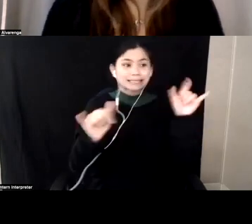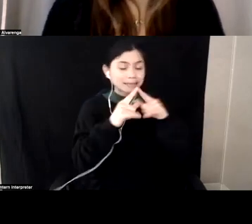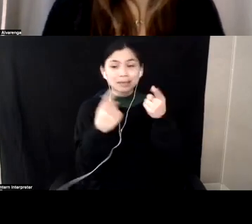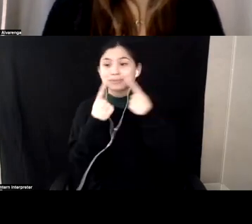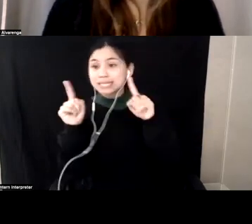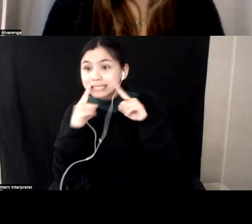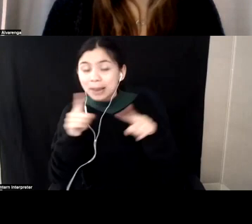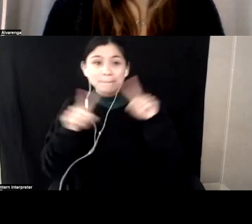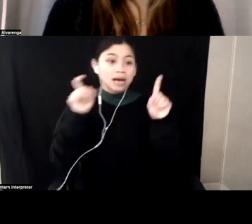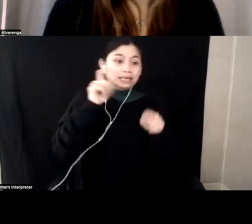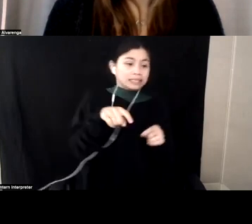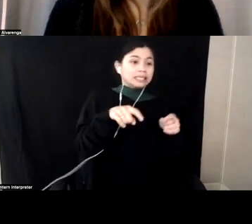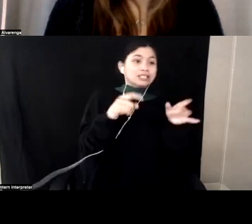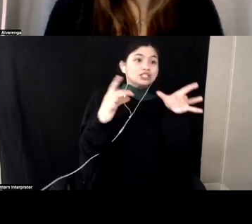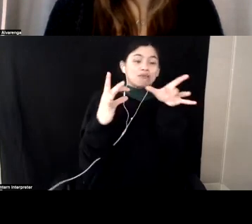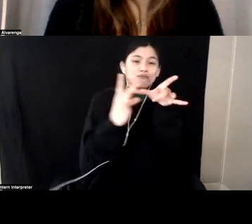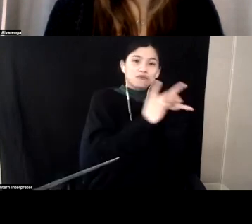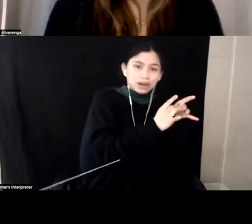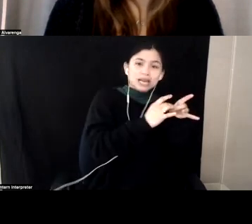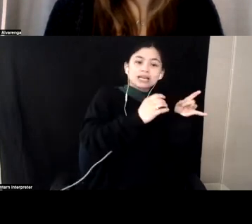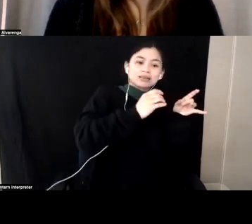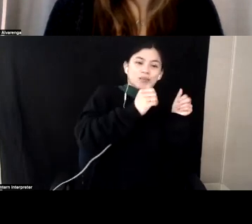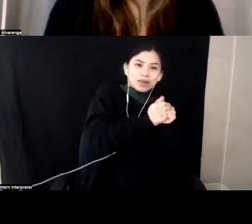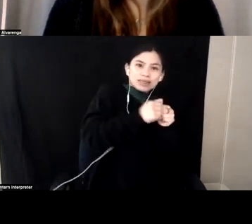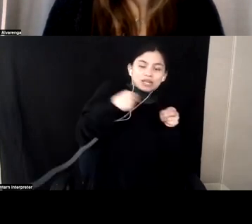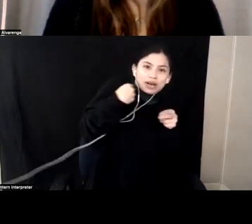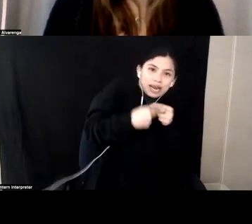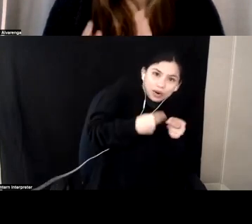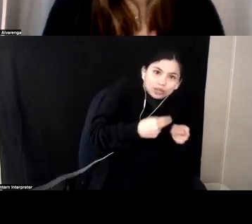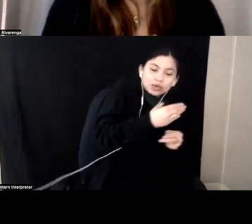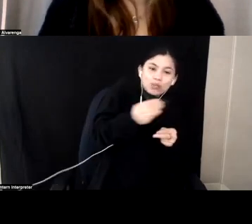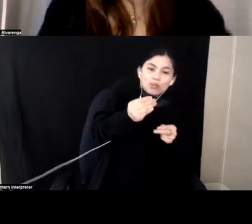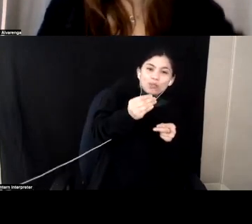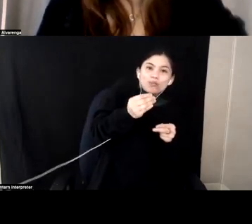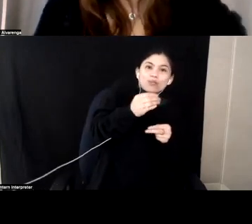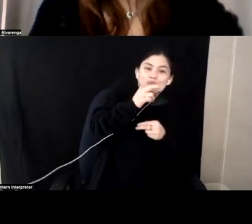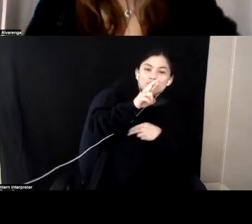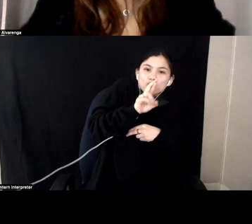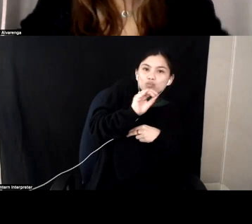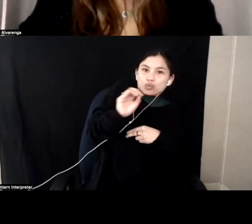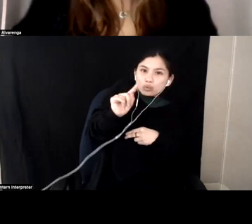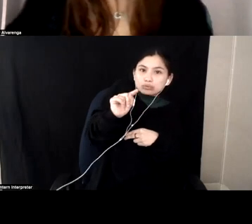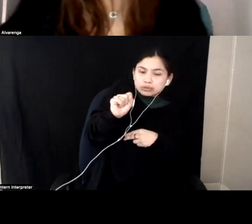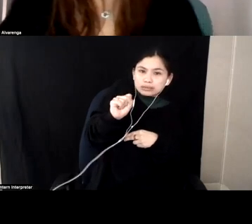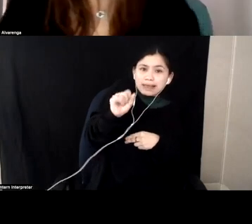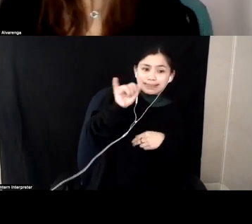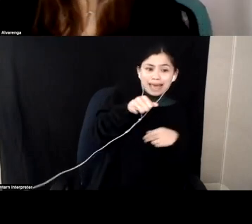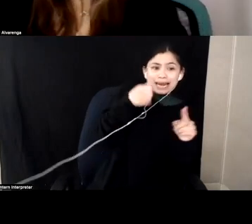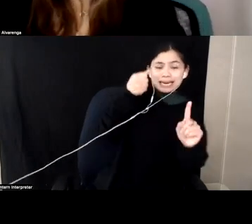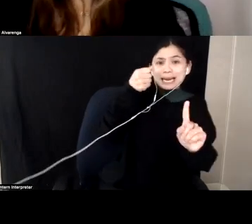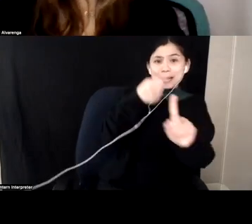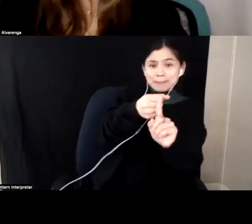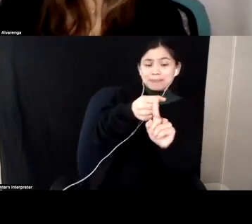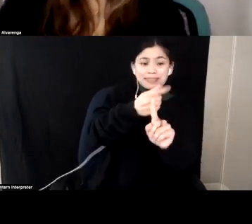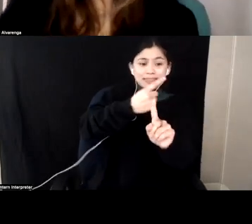connected to those cultural heritage roots. Those can have a significant impact in their mental